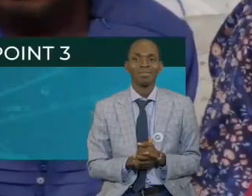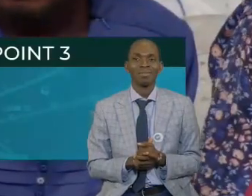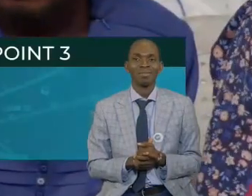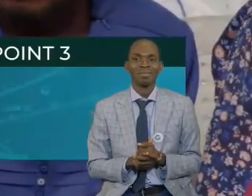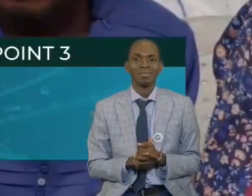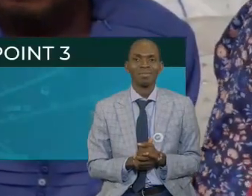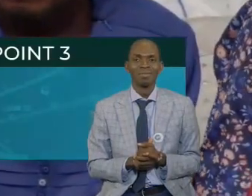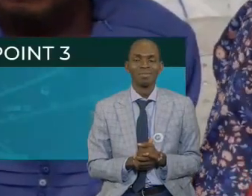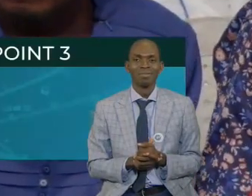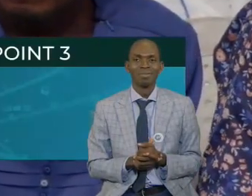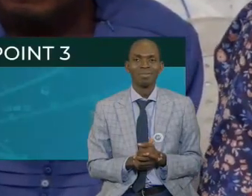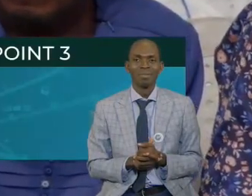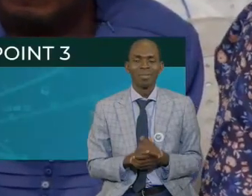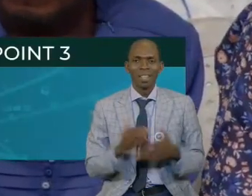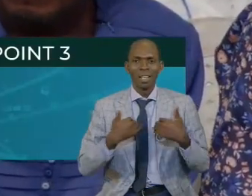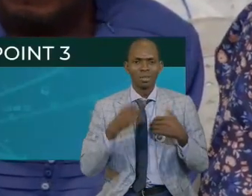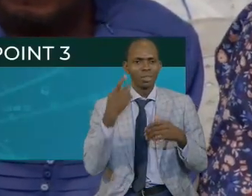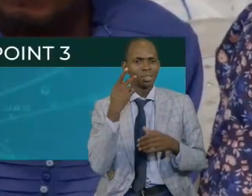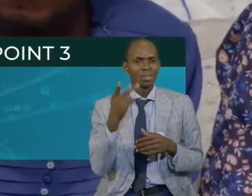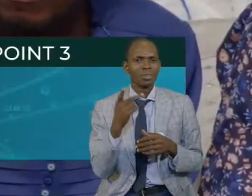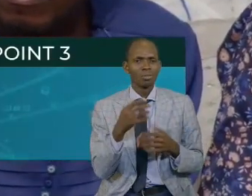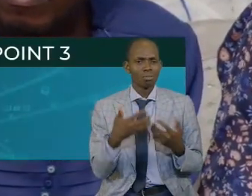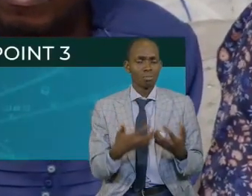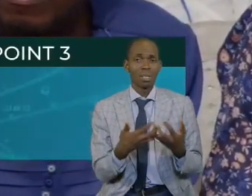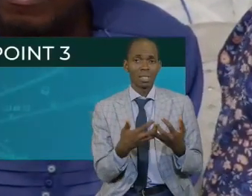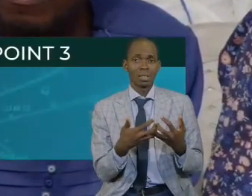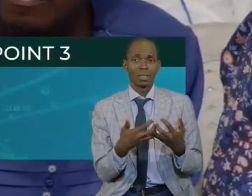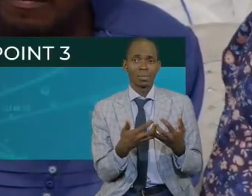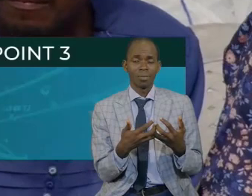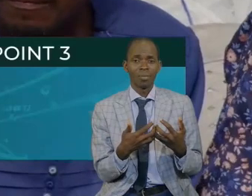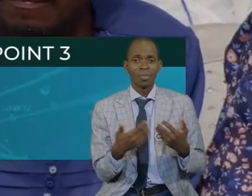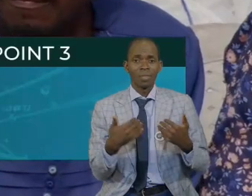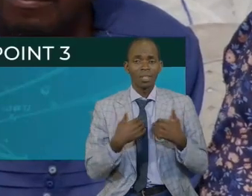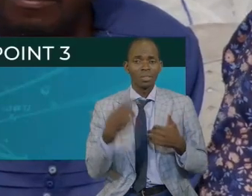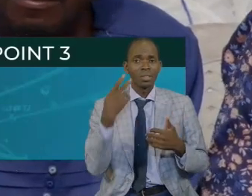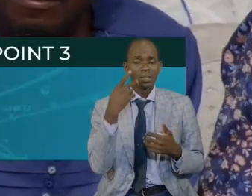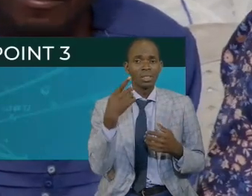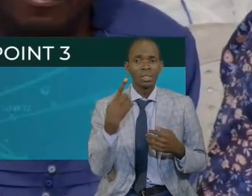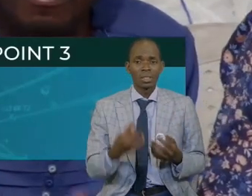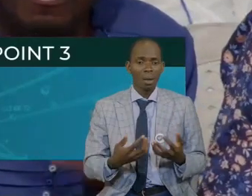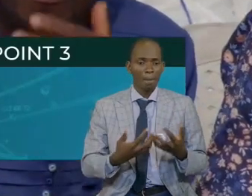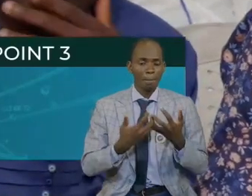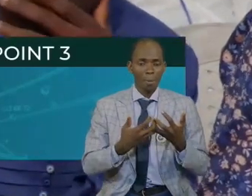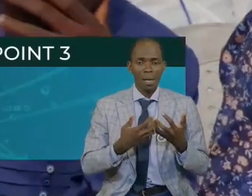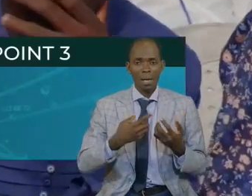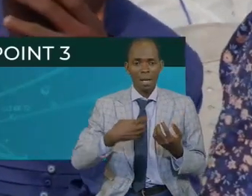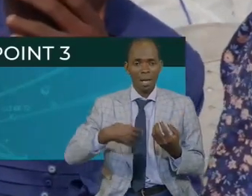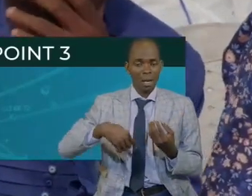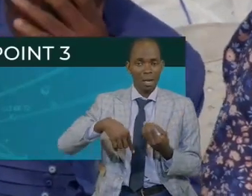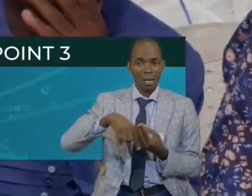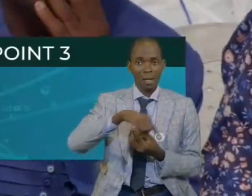Have you seen those machines? Have you seen the edges around the circle?